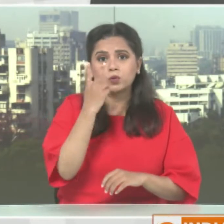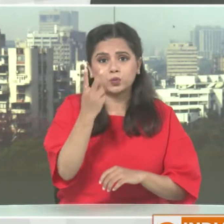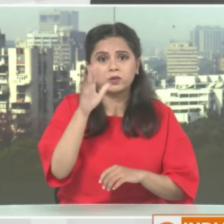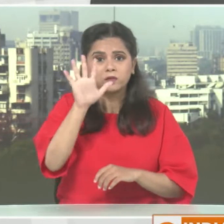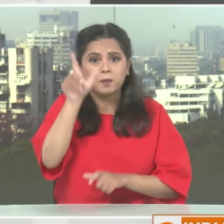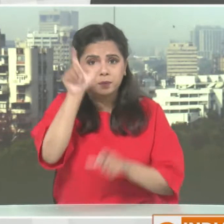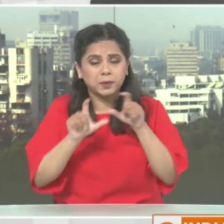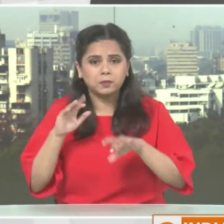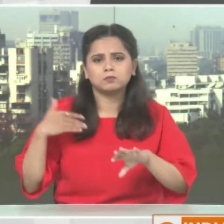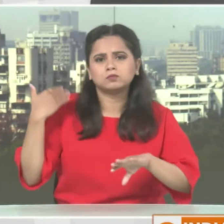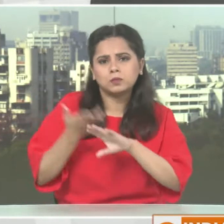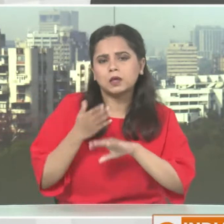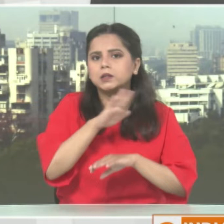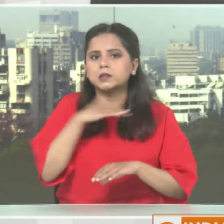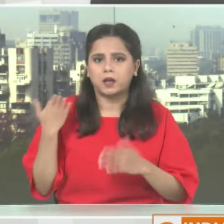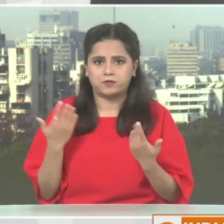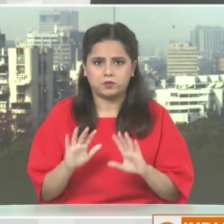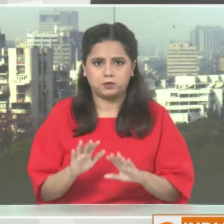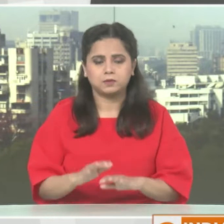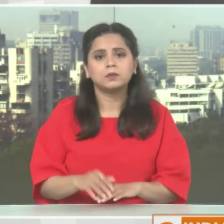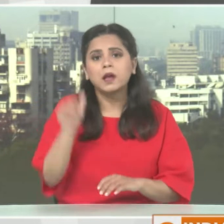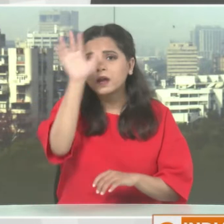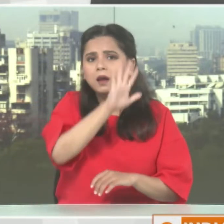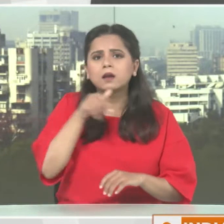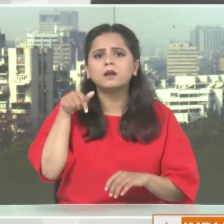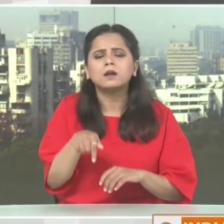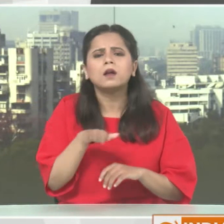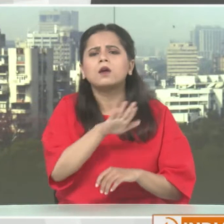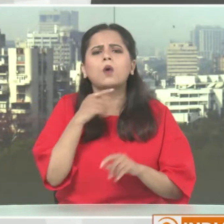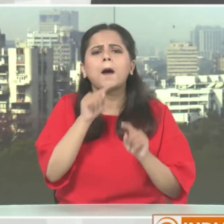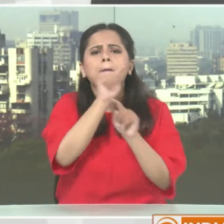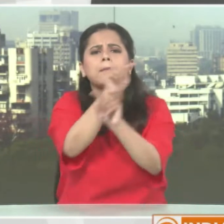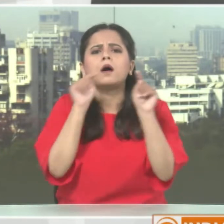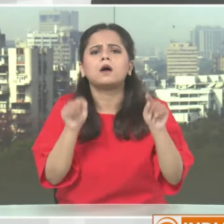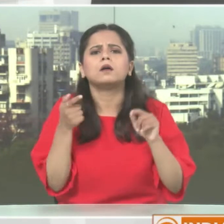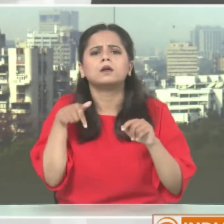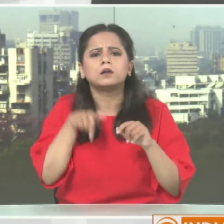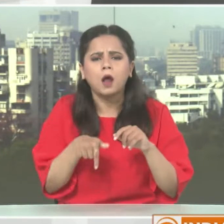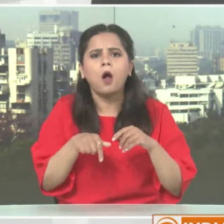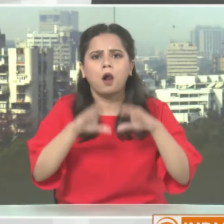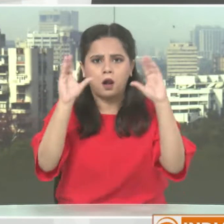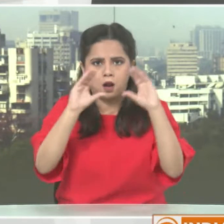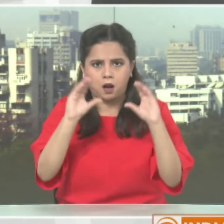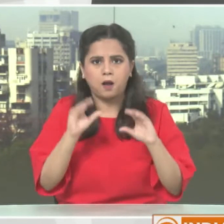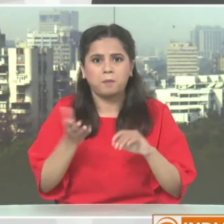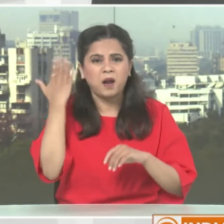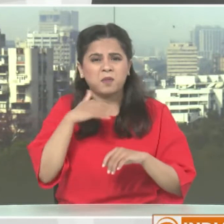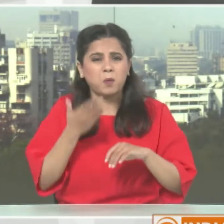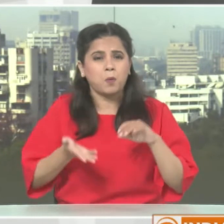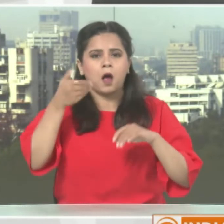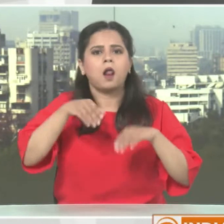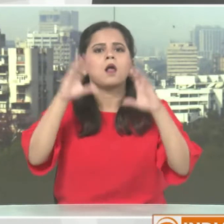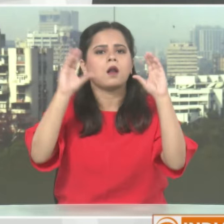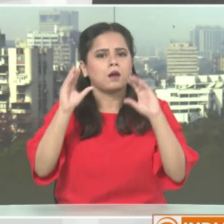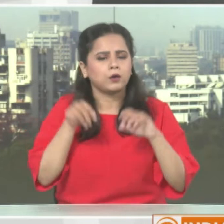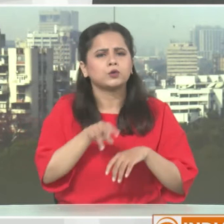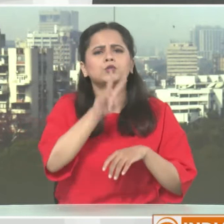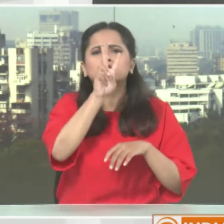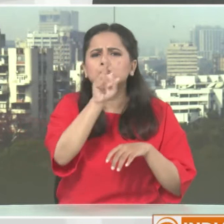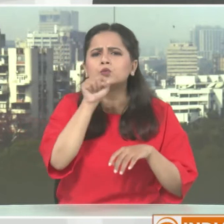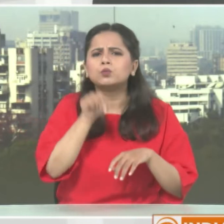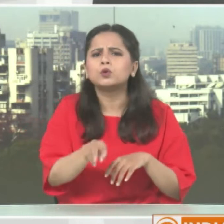33,425 have died so far. India's case fatality rate is progressively falling and currently is at